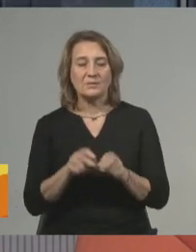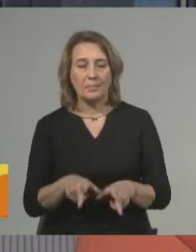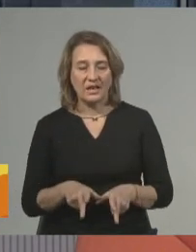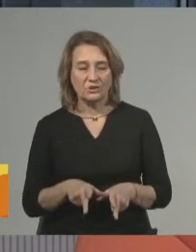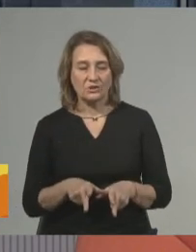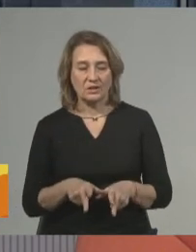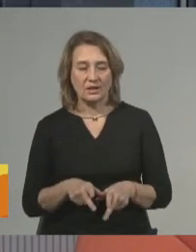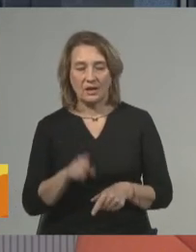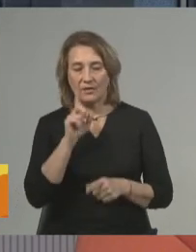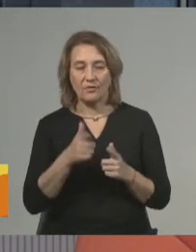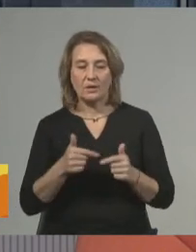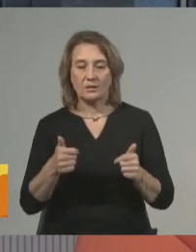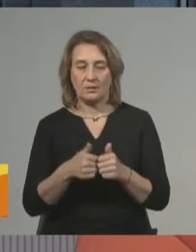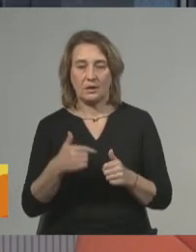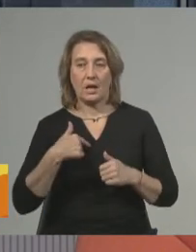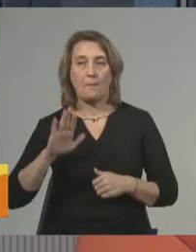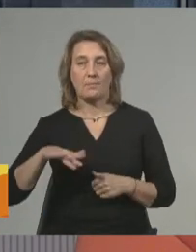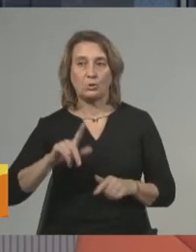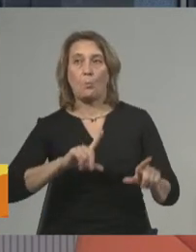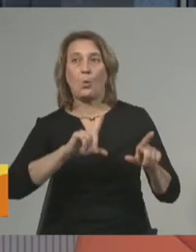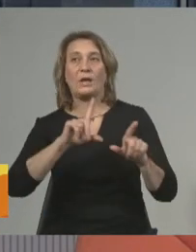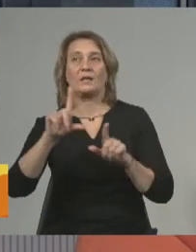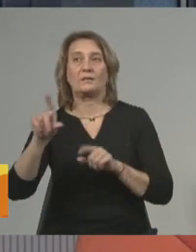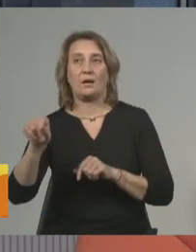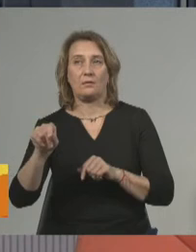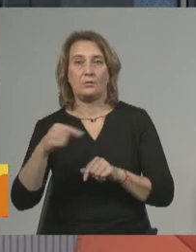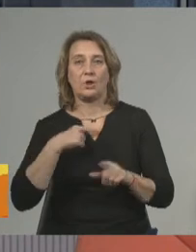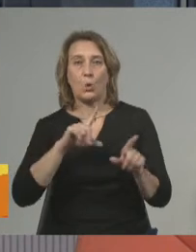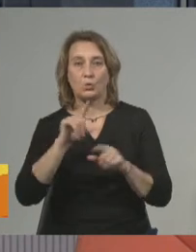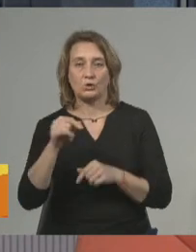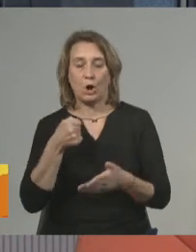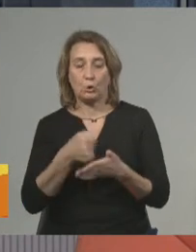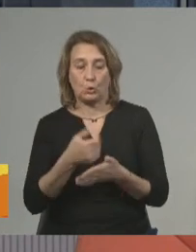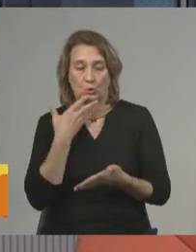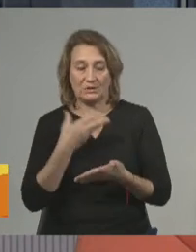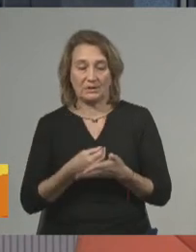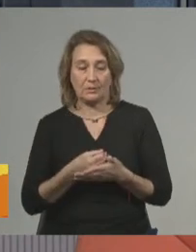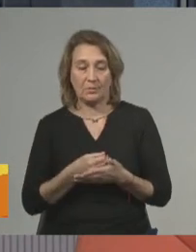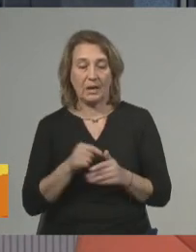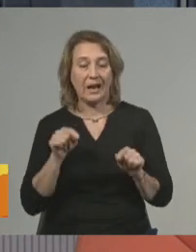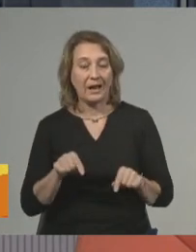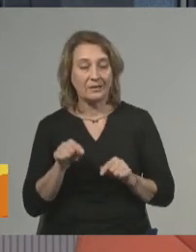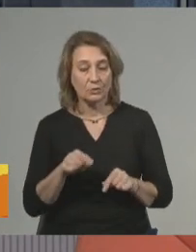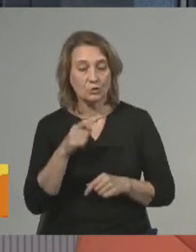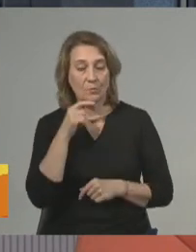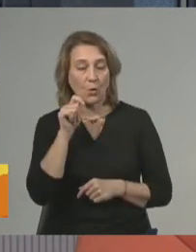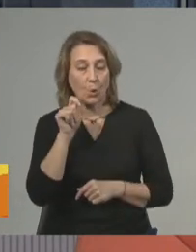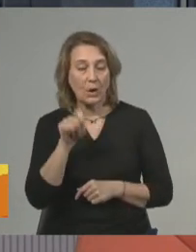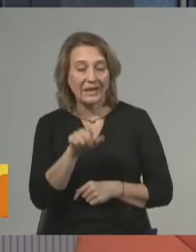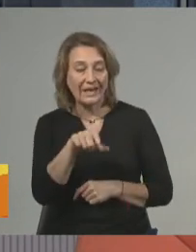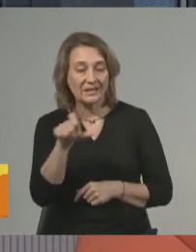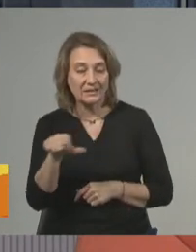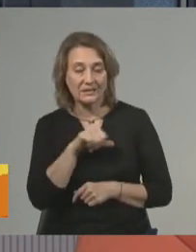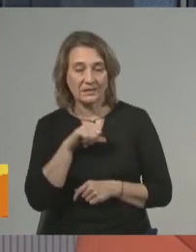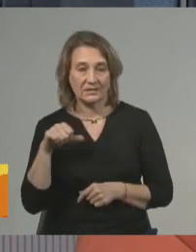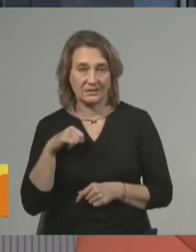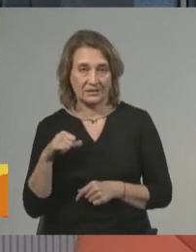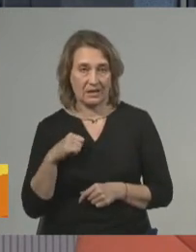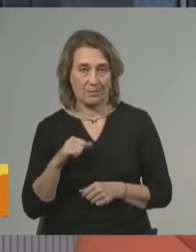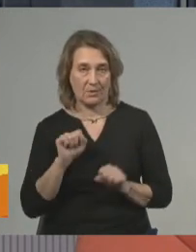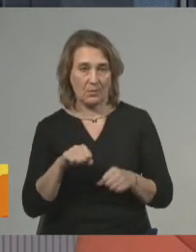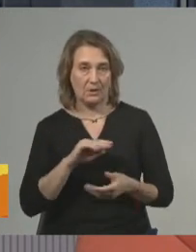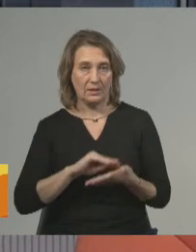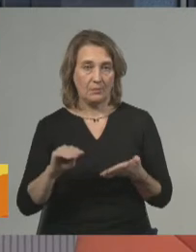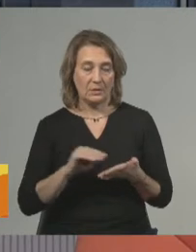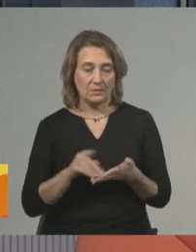there's for ukrainian media to be able to do that to maybe start asking some of those more difficult questions start exploring some of those